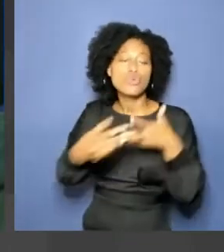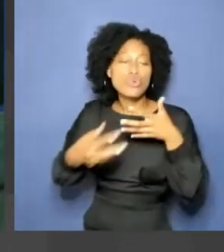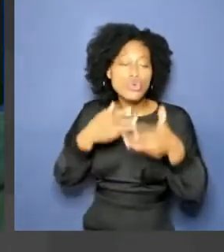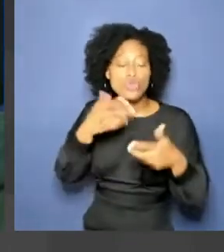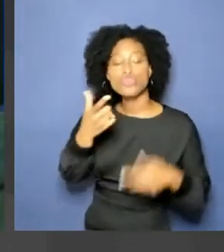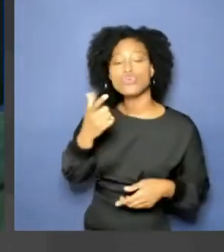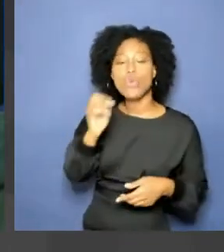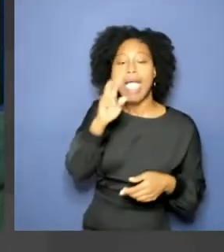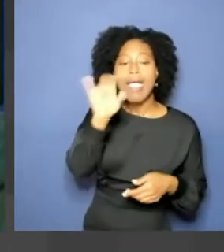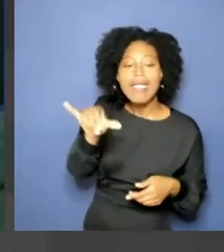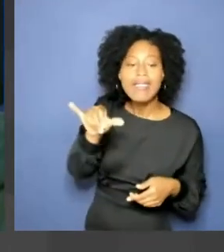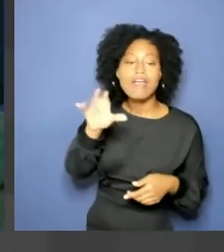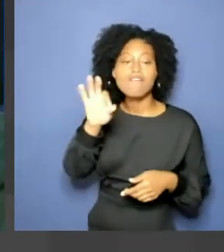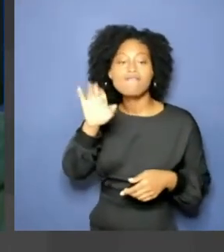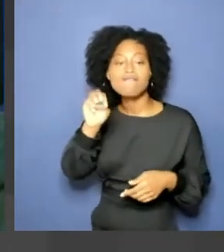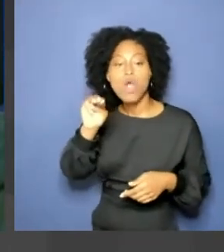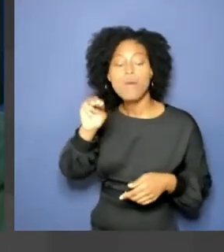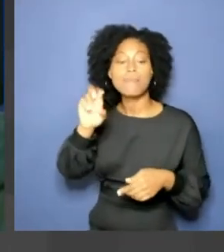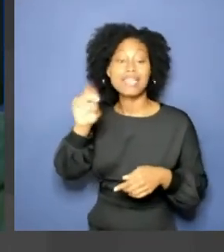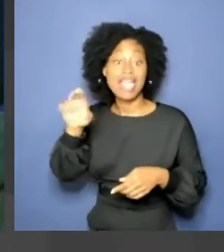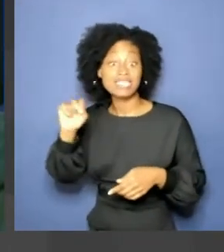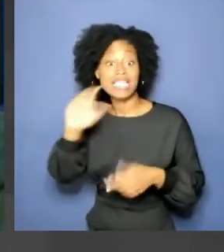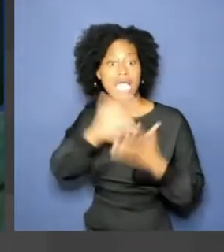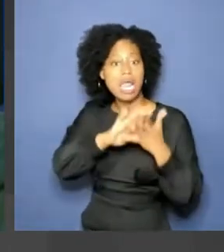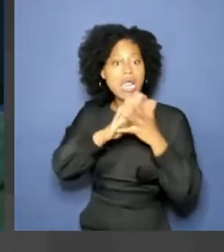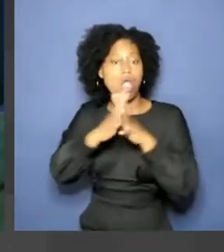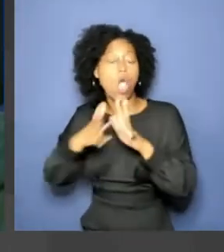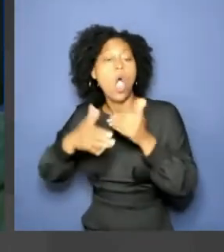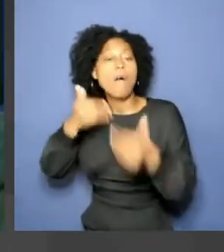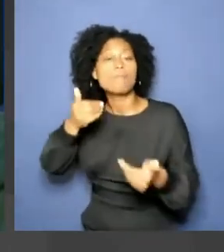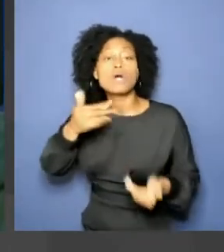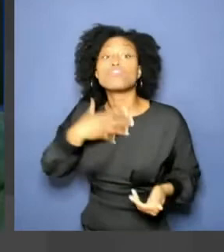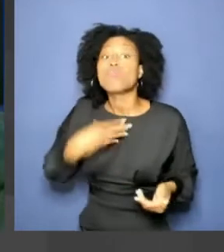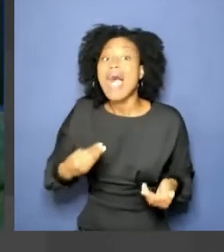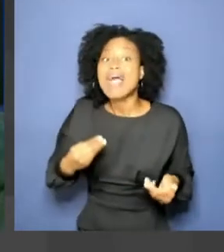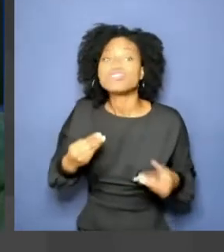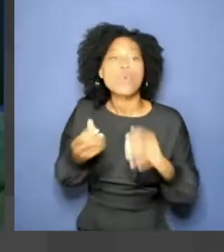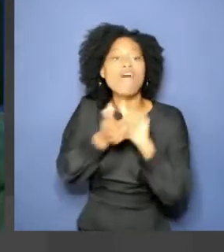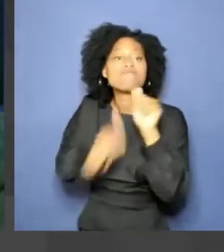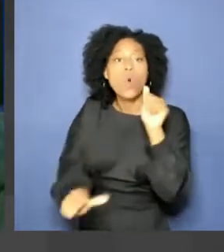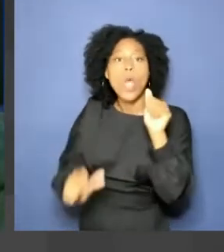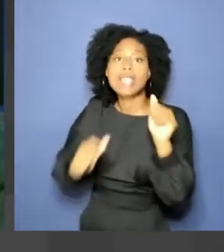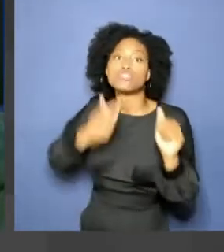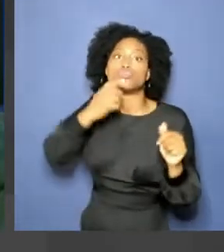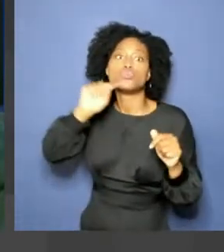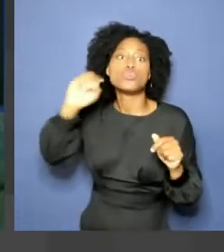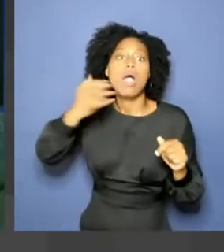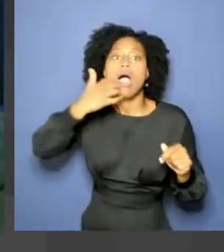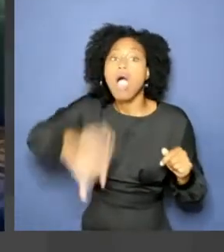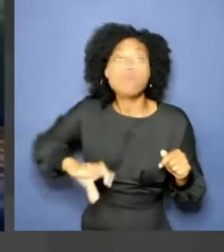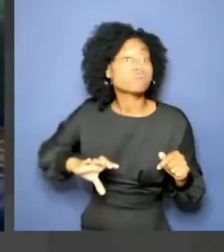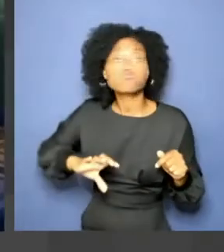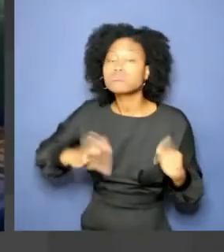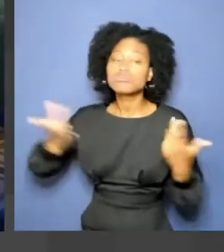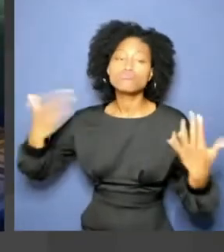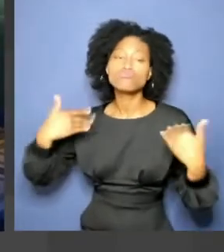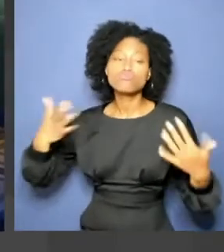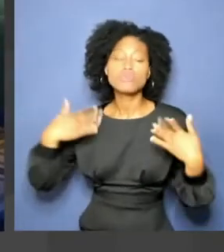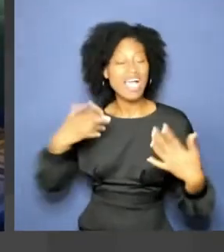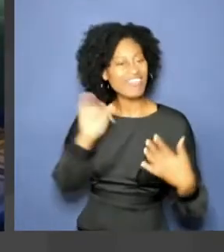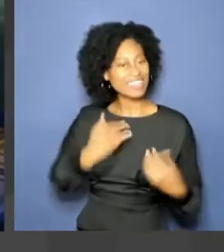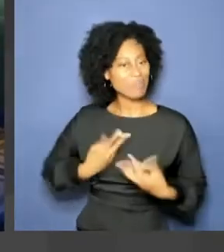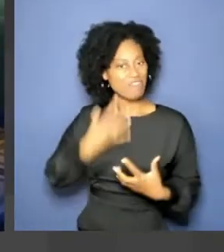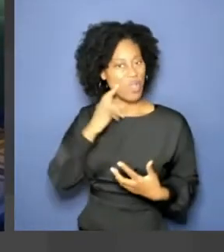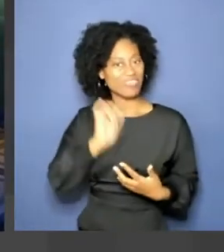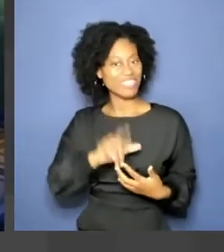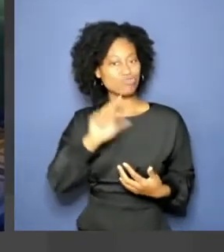that frog can actually turn almost white to avoid overheating. So that's like the inspiration for the tropical frog in Minecraft. I love all 3